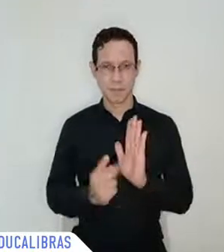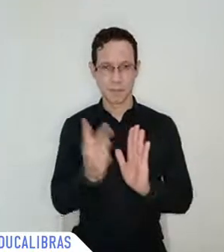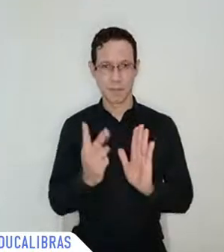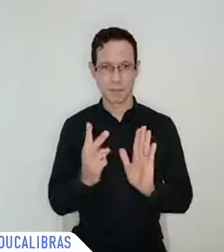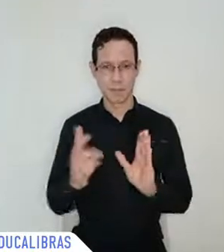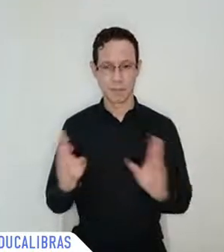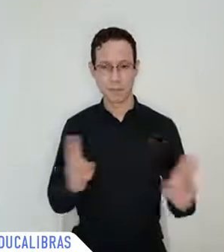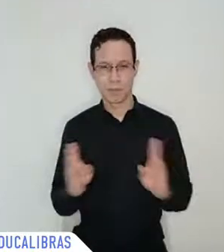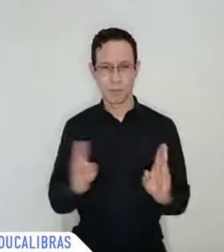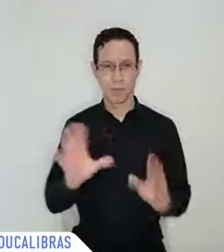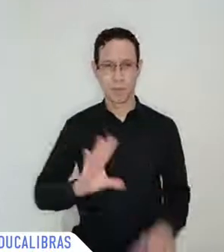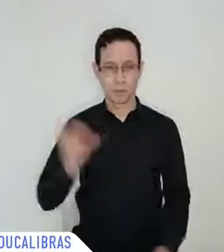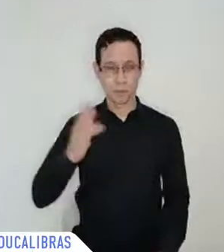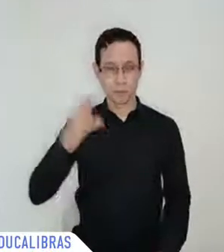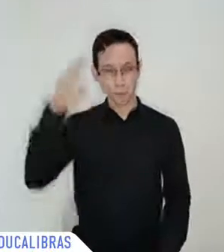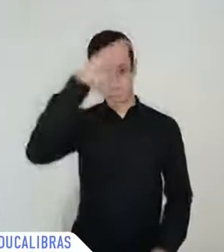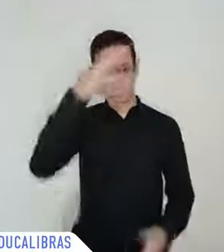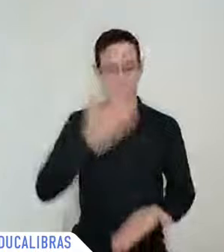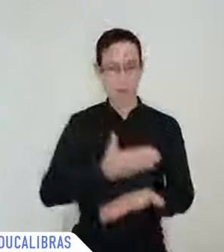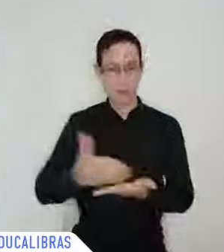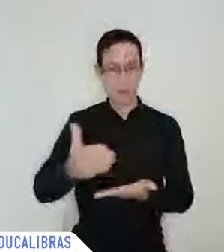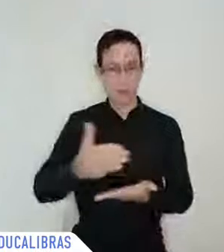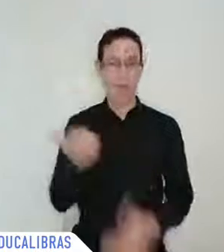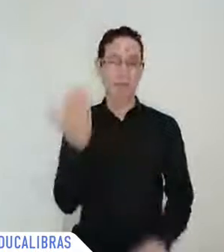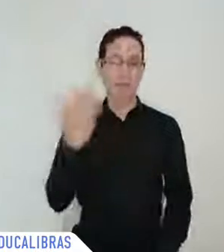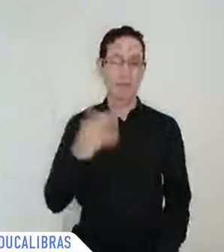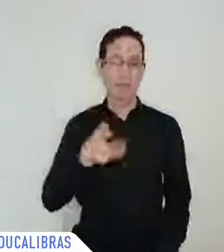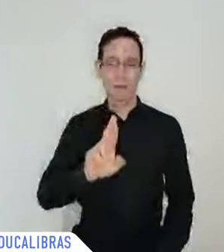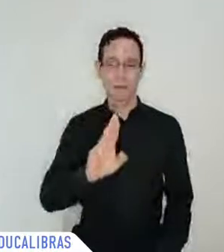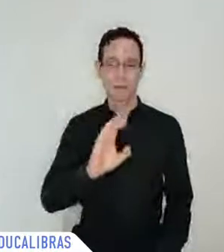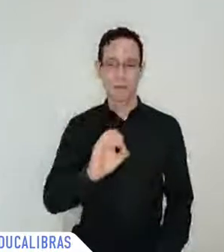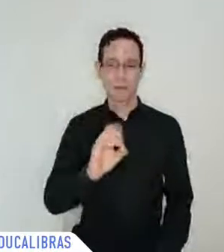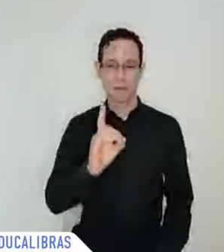very objectively, at the beginning of Governado